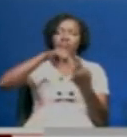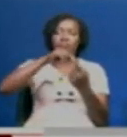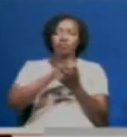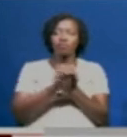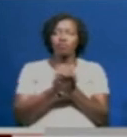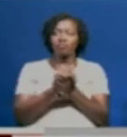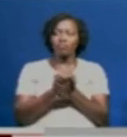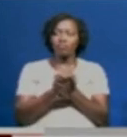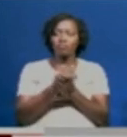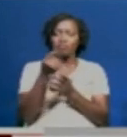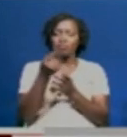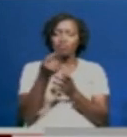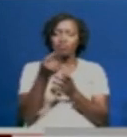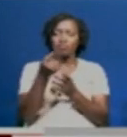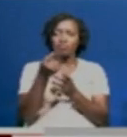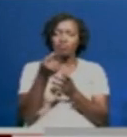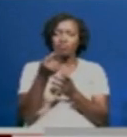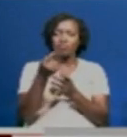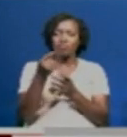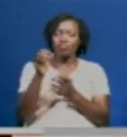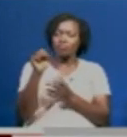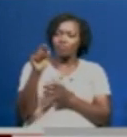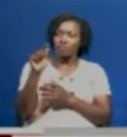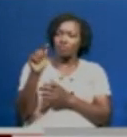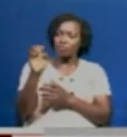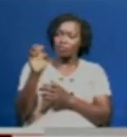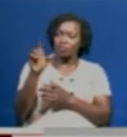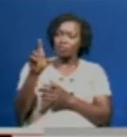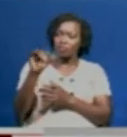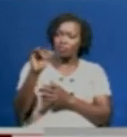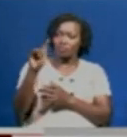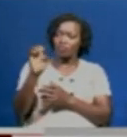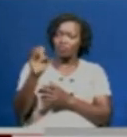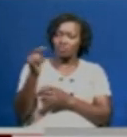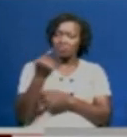is a small satellite, we are not launching it alone. We are launching it